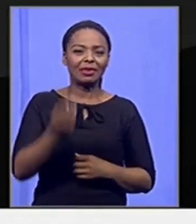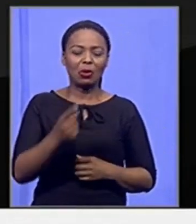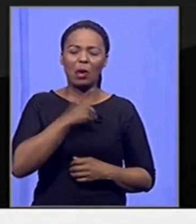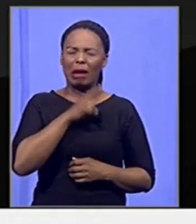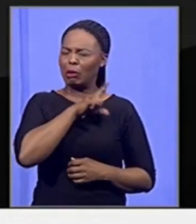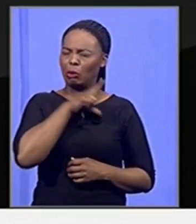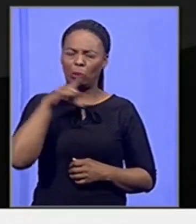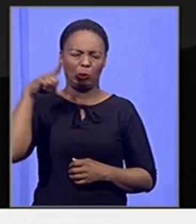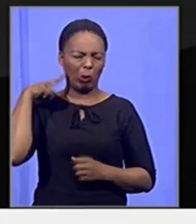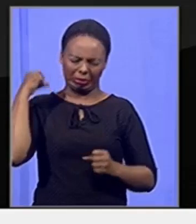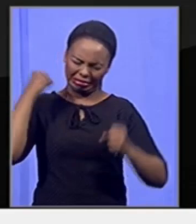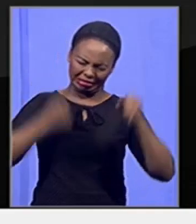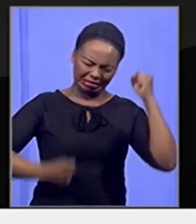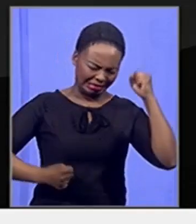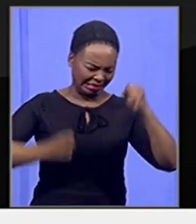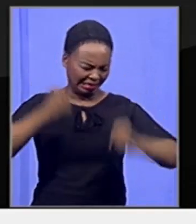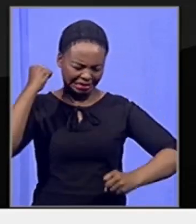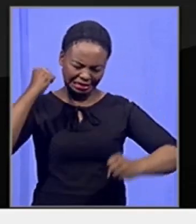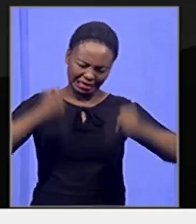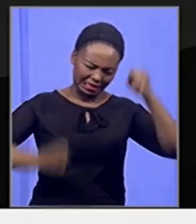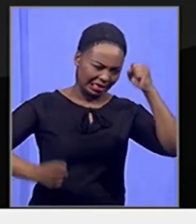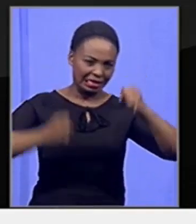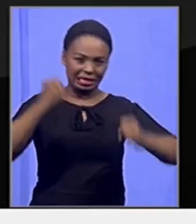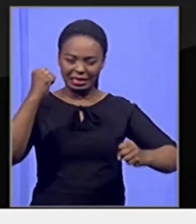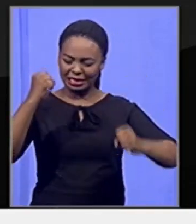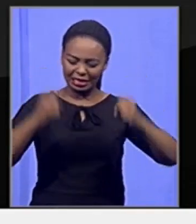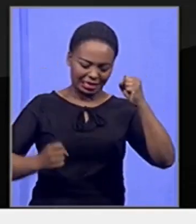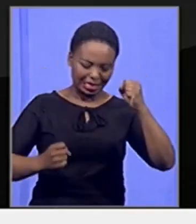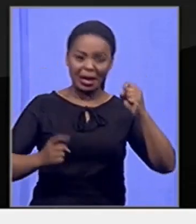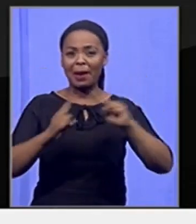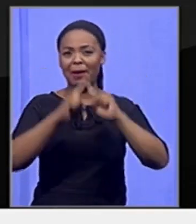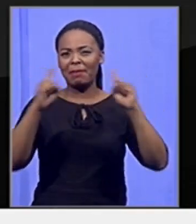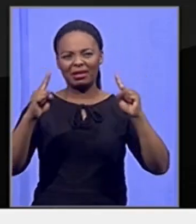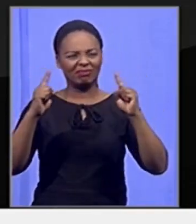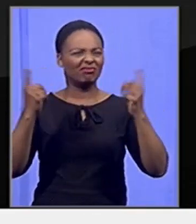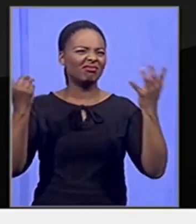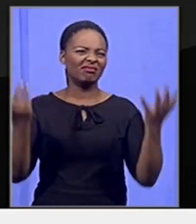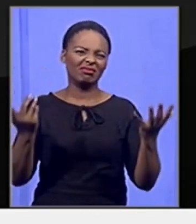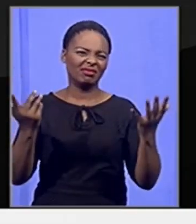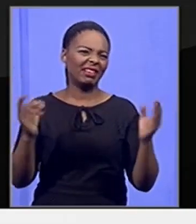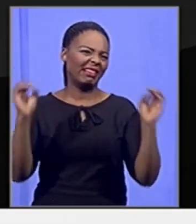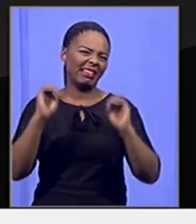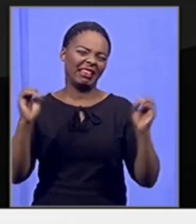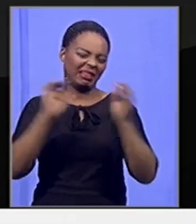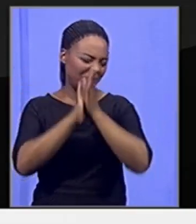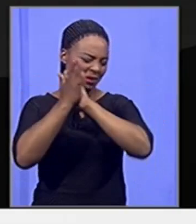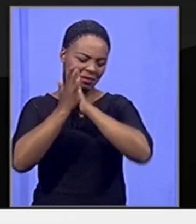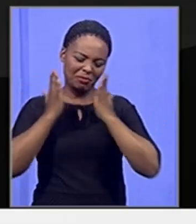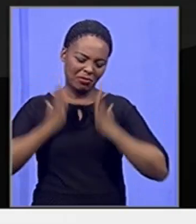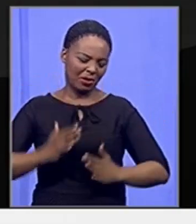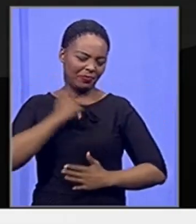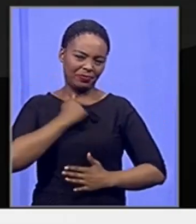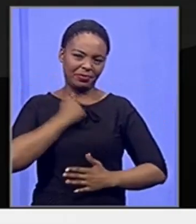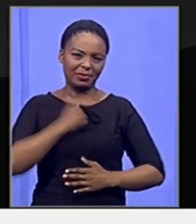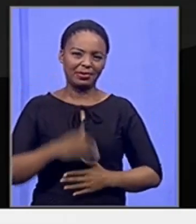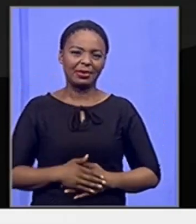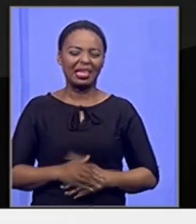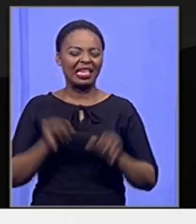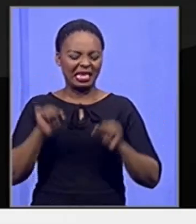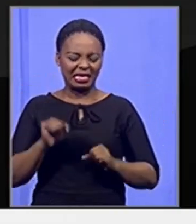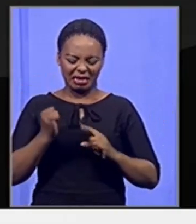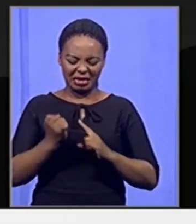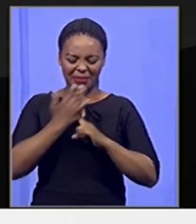le fela be o sa bontšhe kotsi. Go mo wa go shiya ga mmele ka ile gore ga